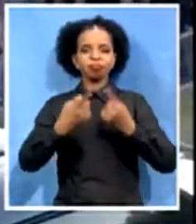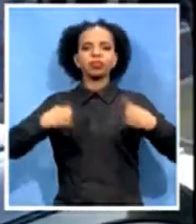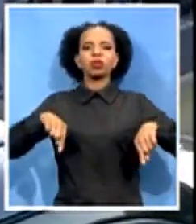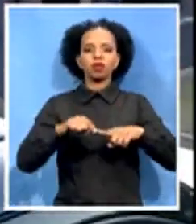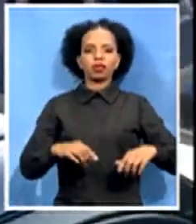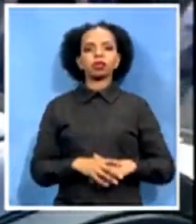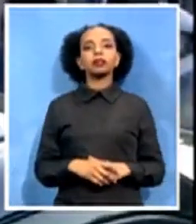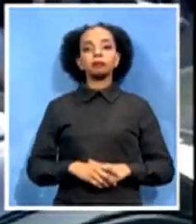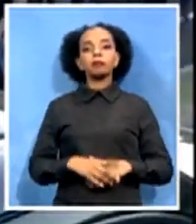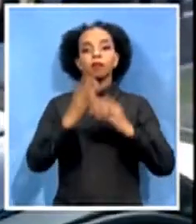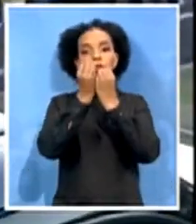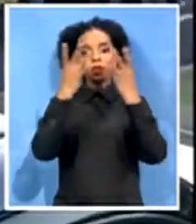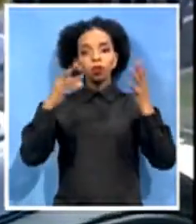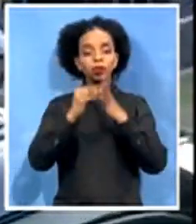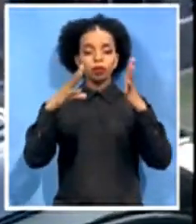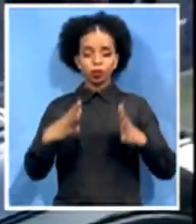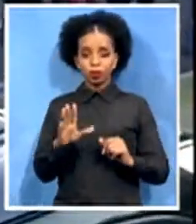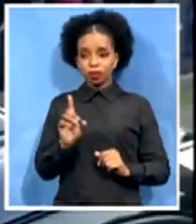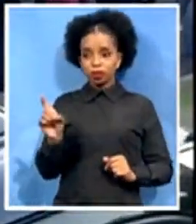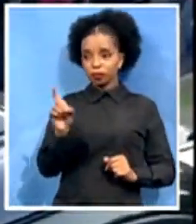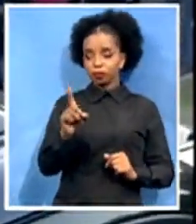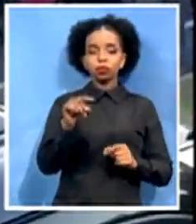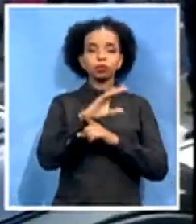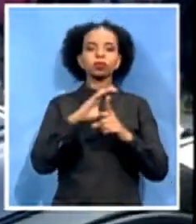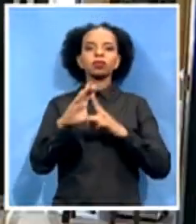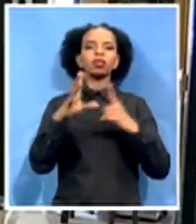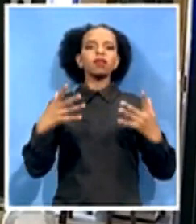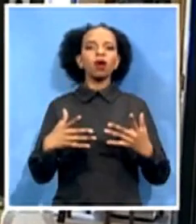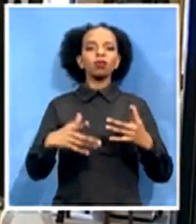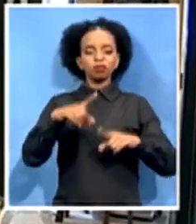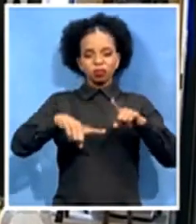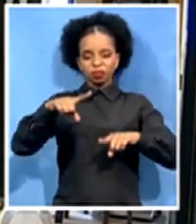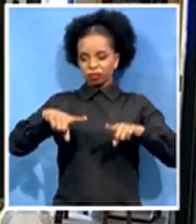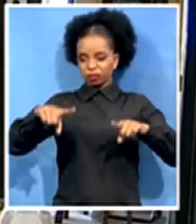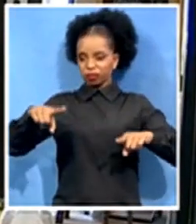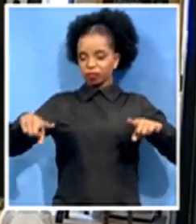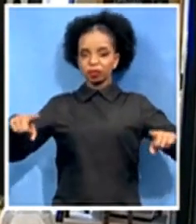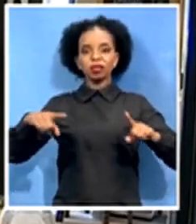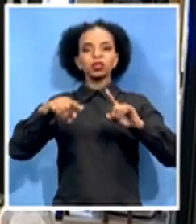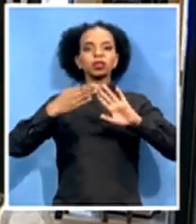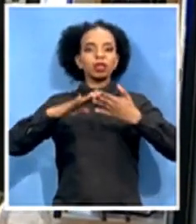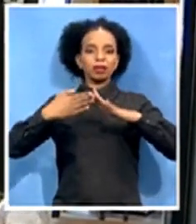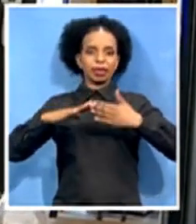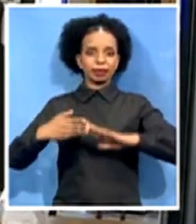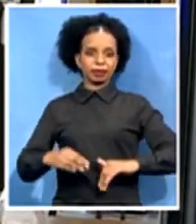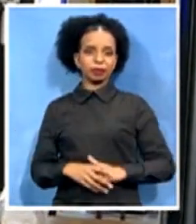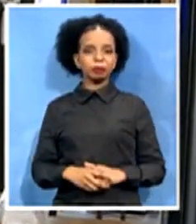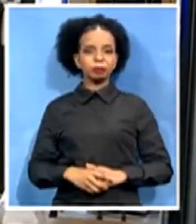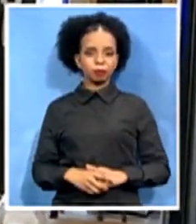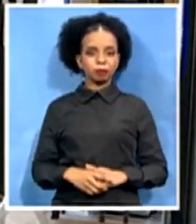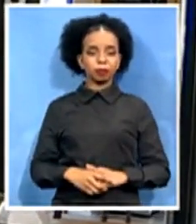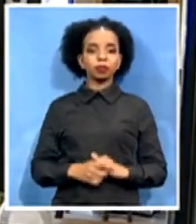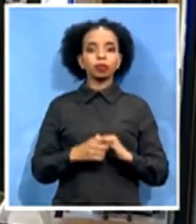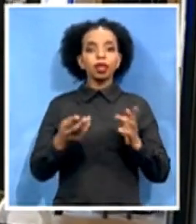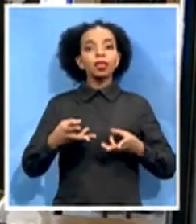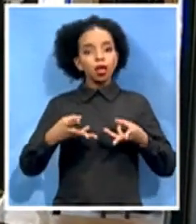a diverse South African society. The manner in which we dress, the cuisine, and the way